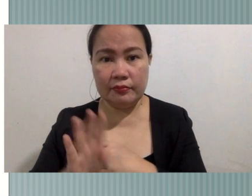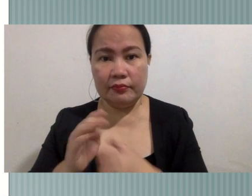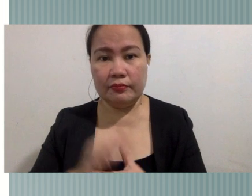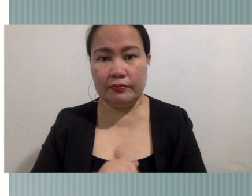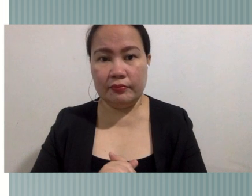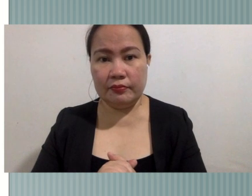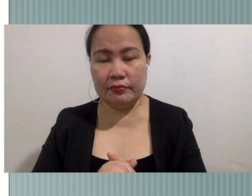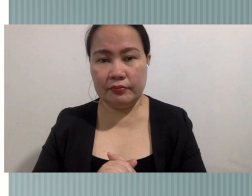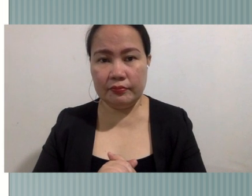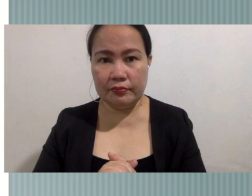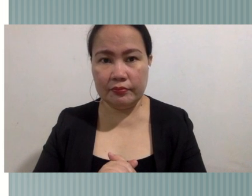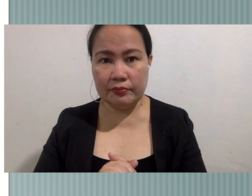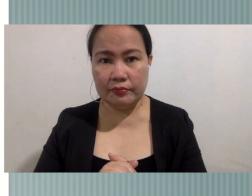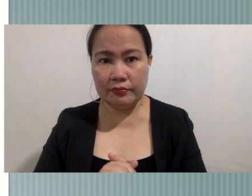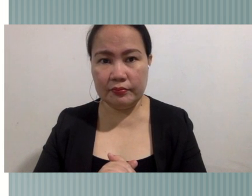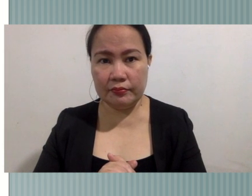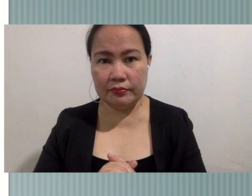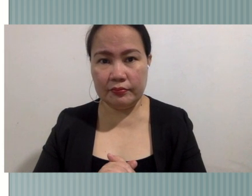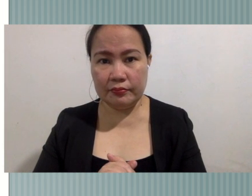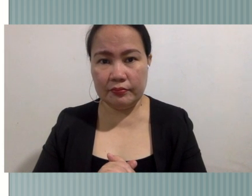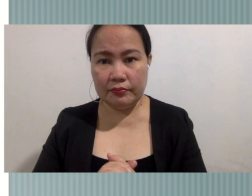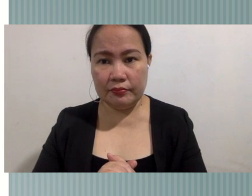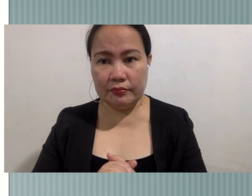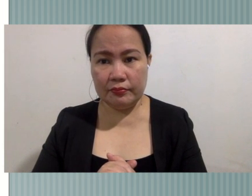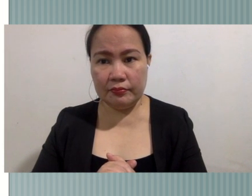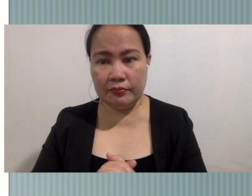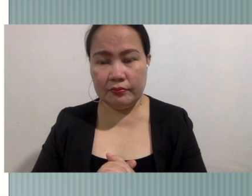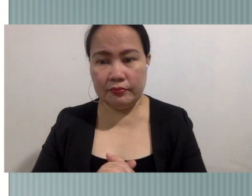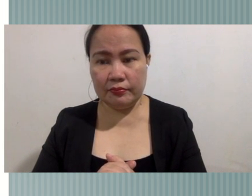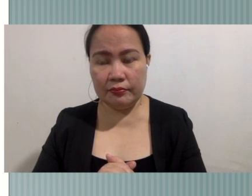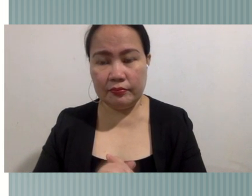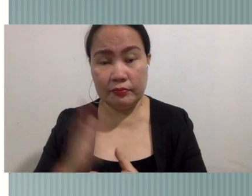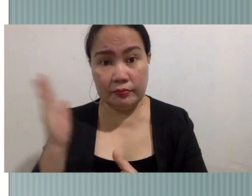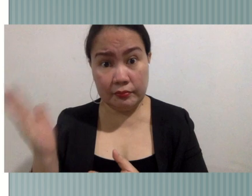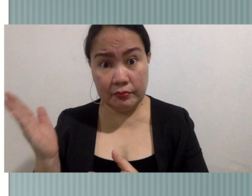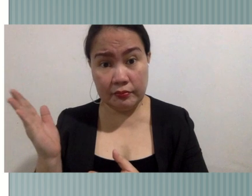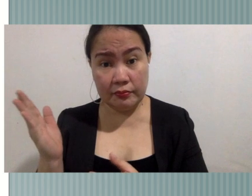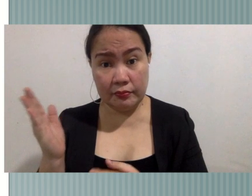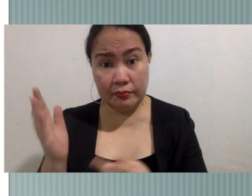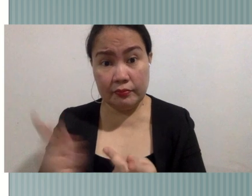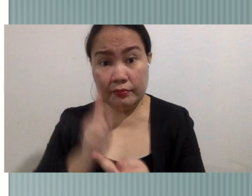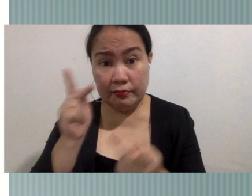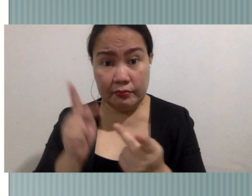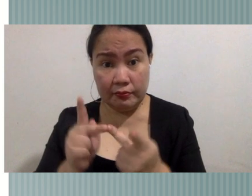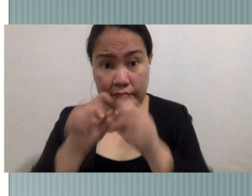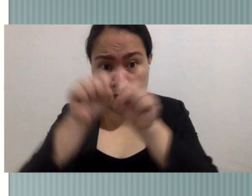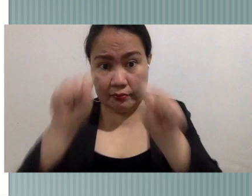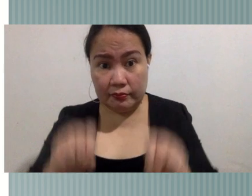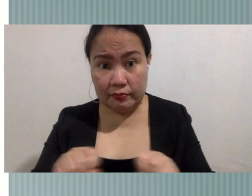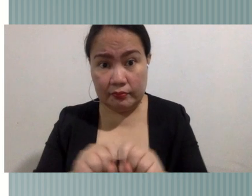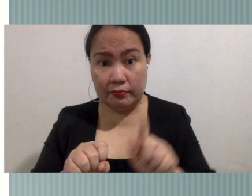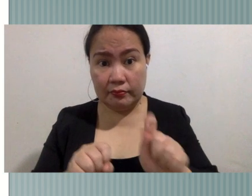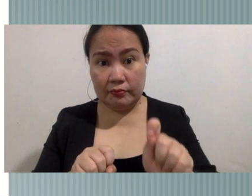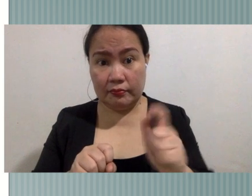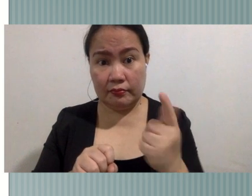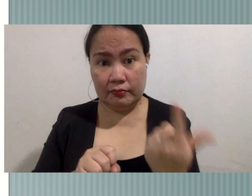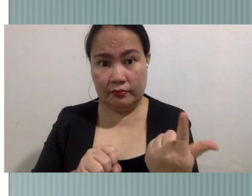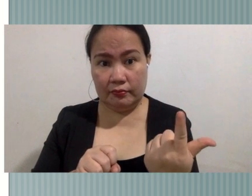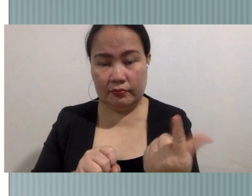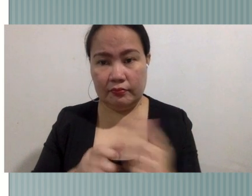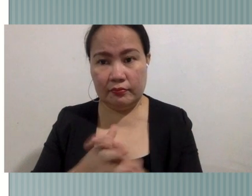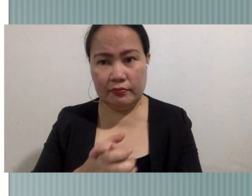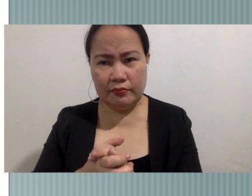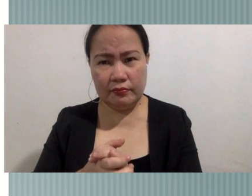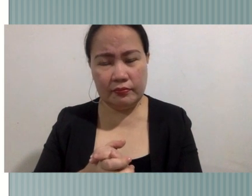3x plus 9 over 4. So, ito ay isa ng perfect squared trinomial. So,